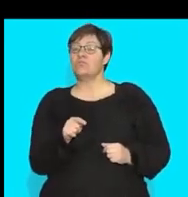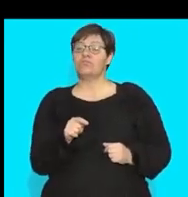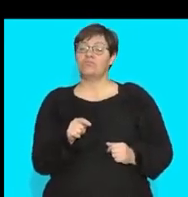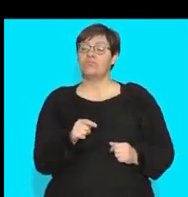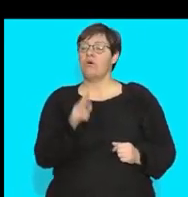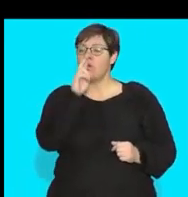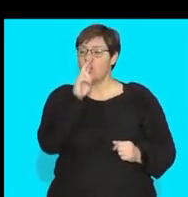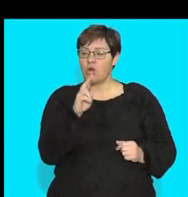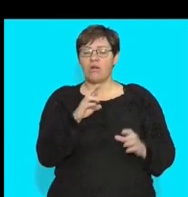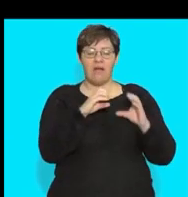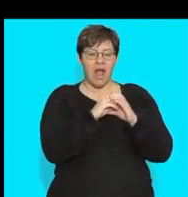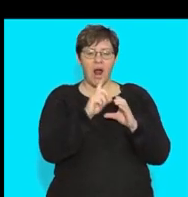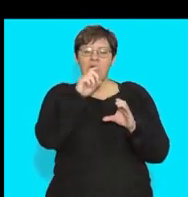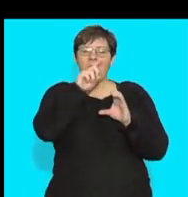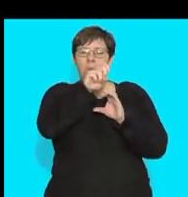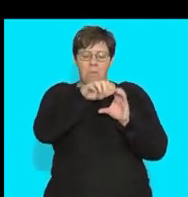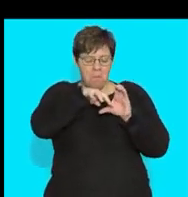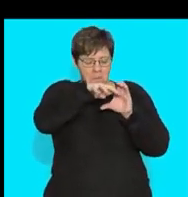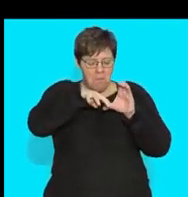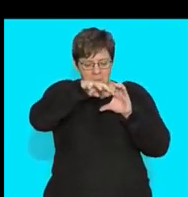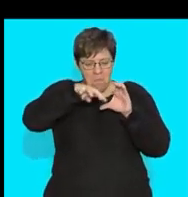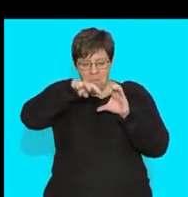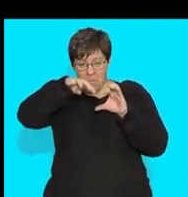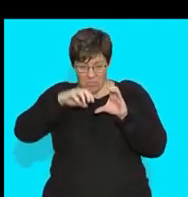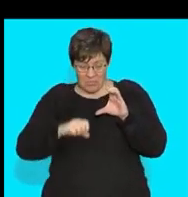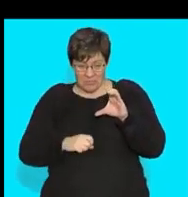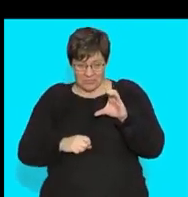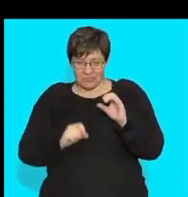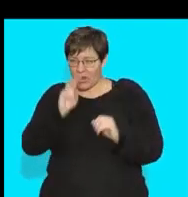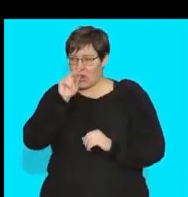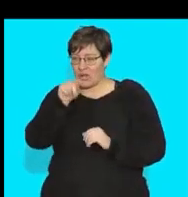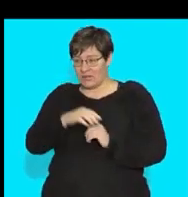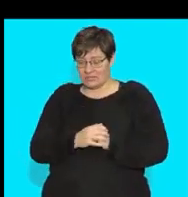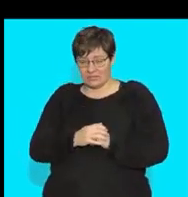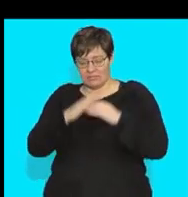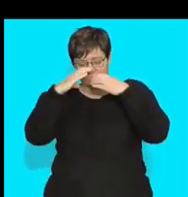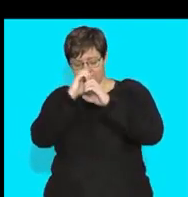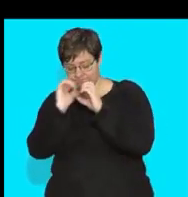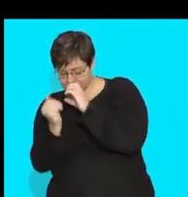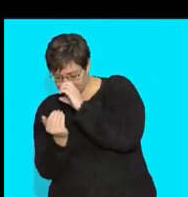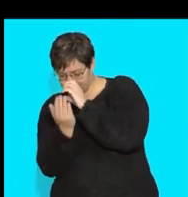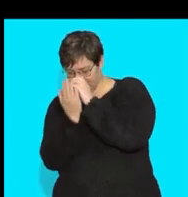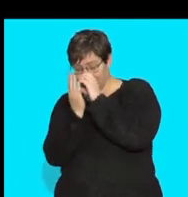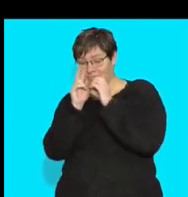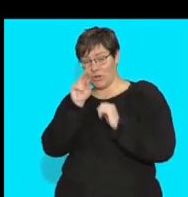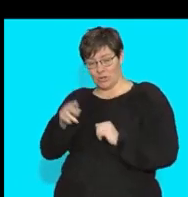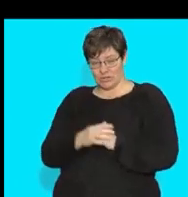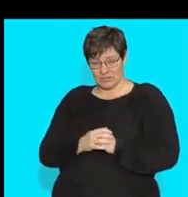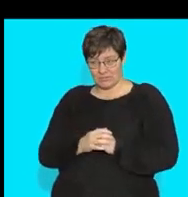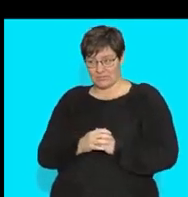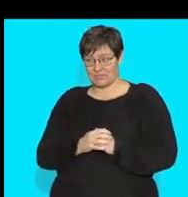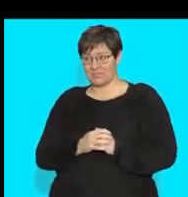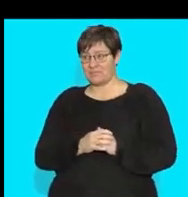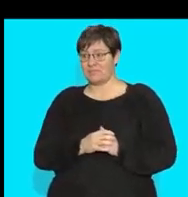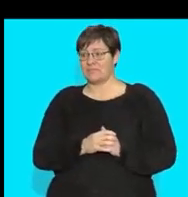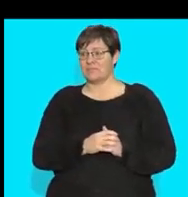it always looks like a worm, right? Looks like that. Here is what it looks like underneath, right, a microscope. This is actually what